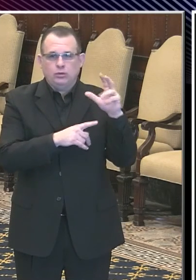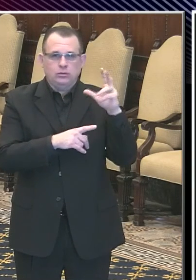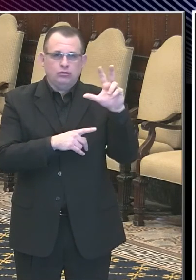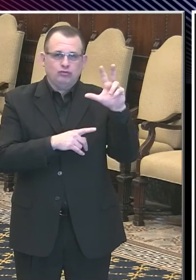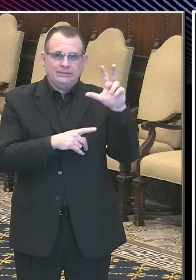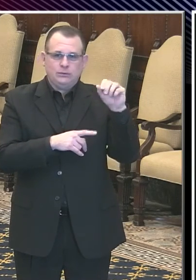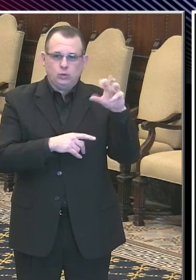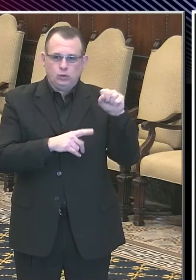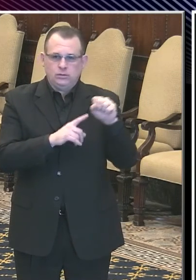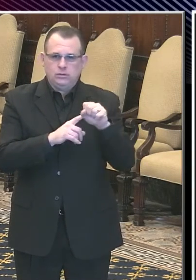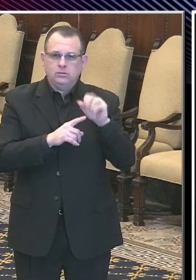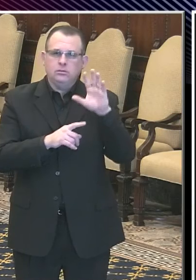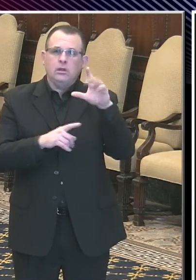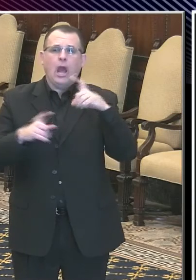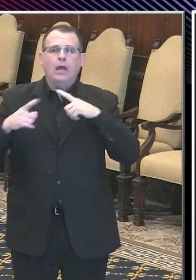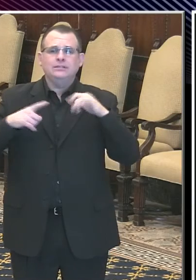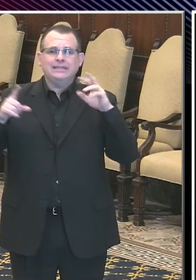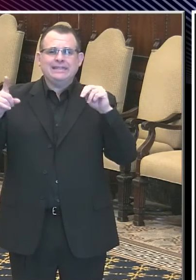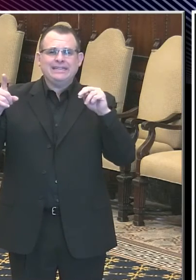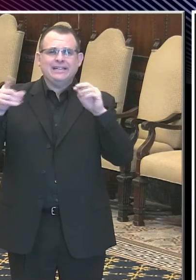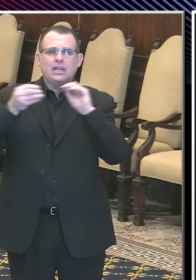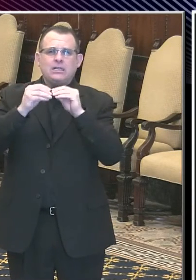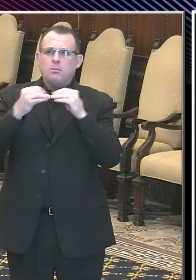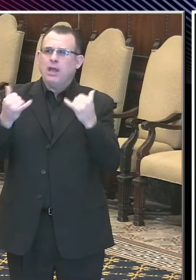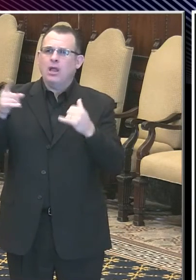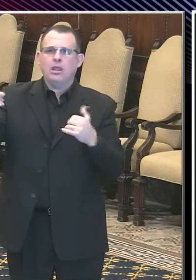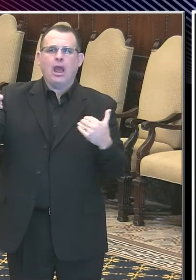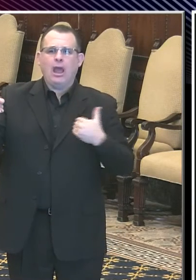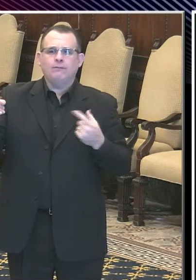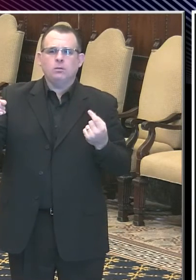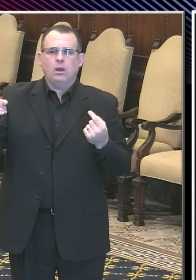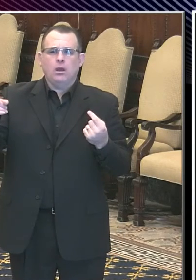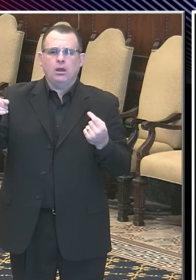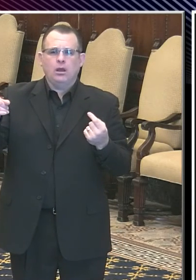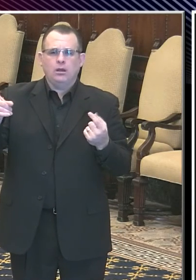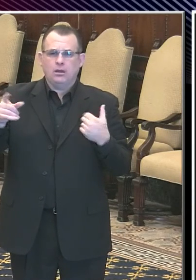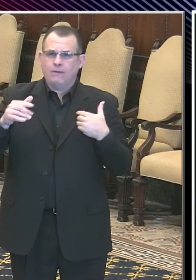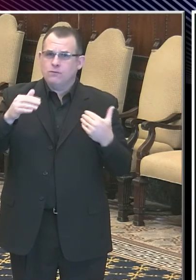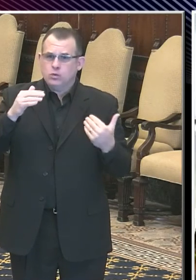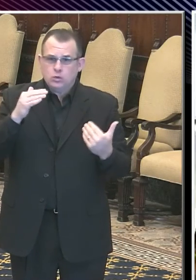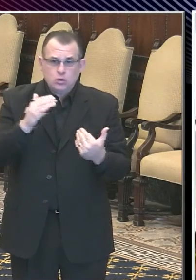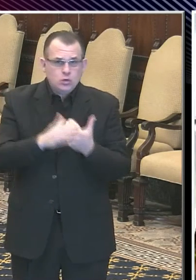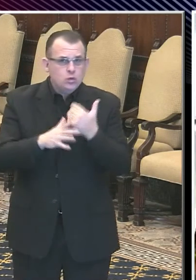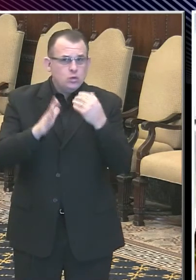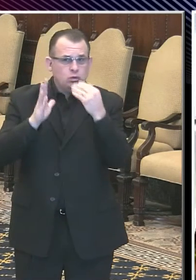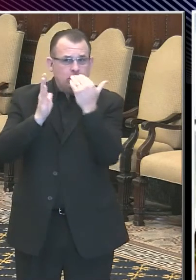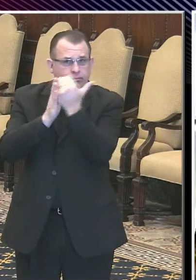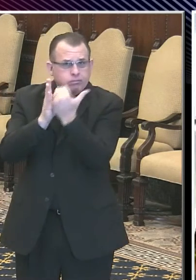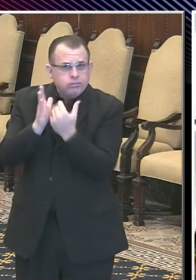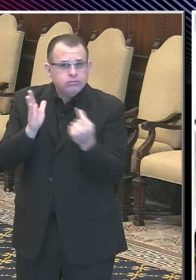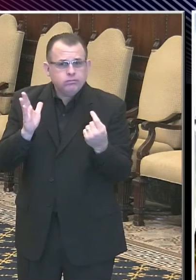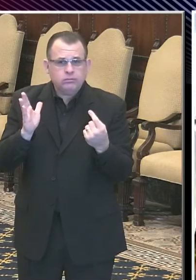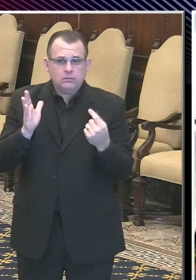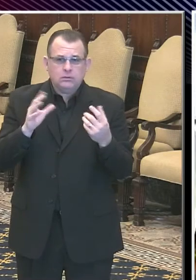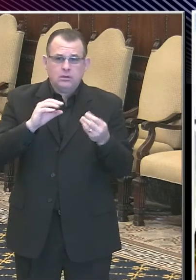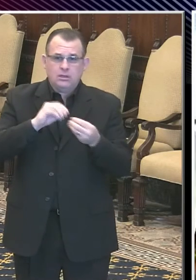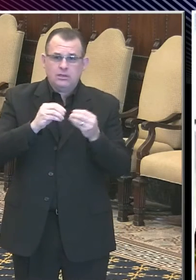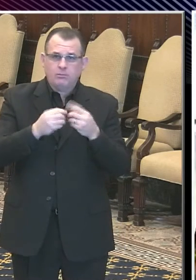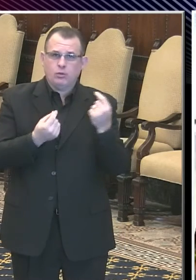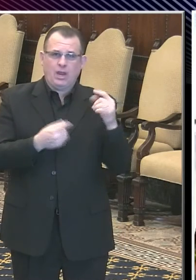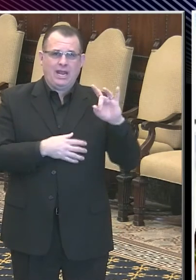Inn is today and whether the new criteria are in effect. I believe the census today was